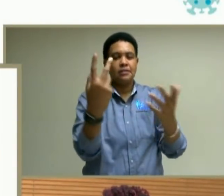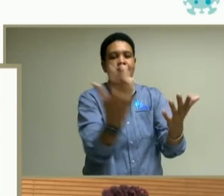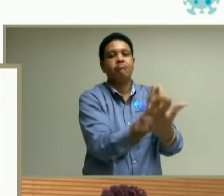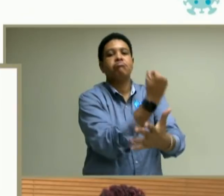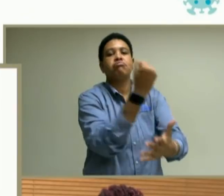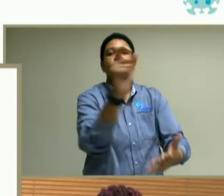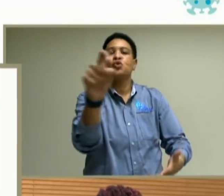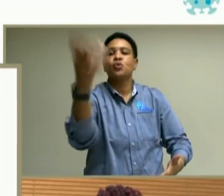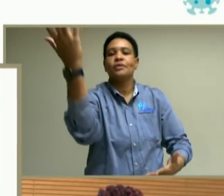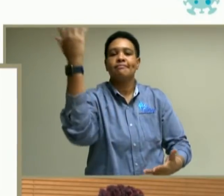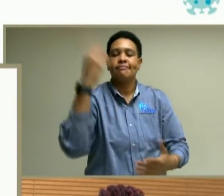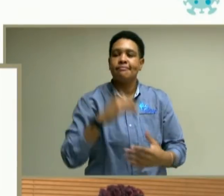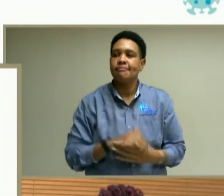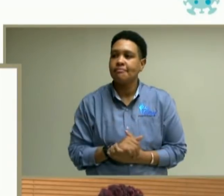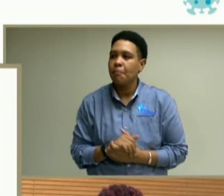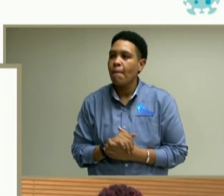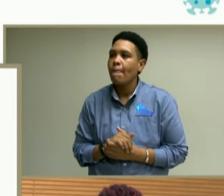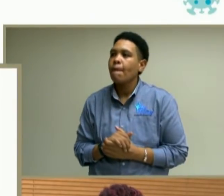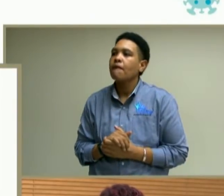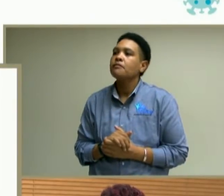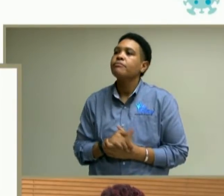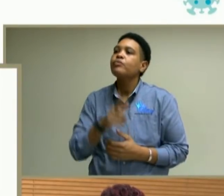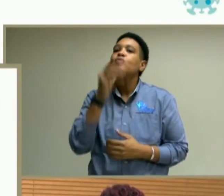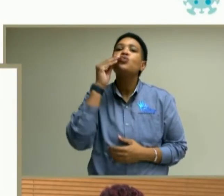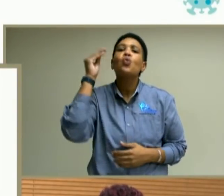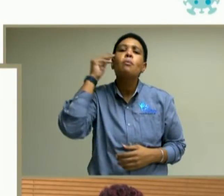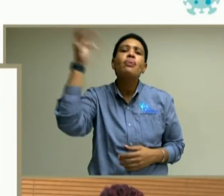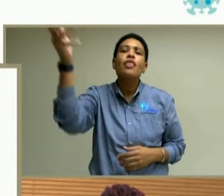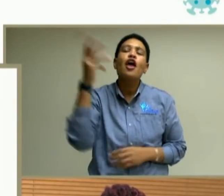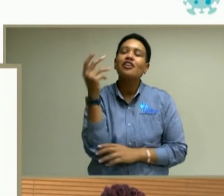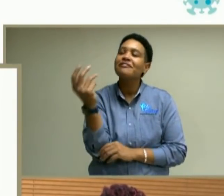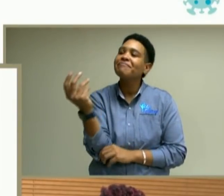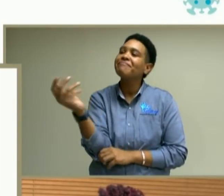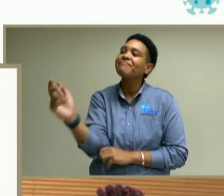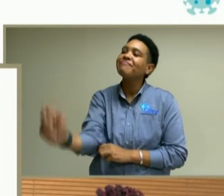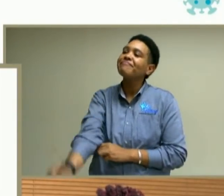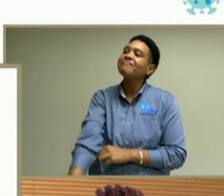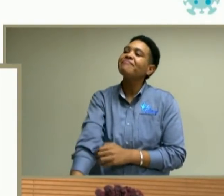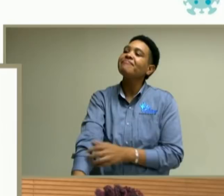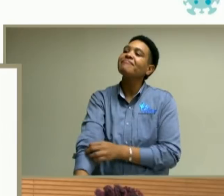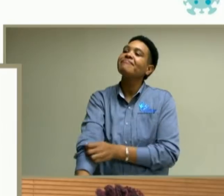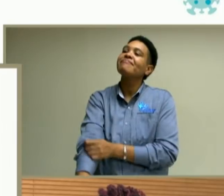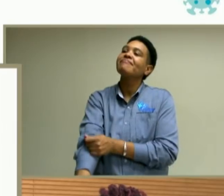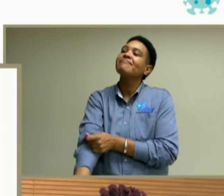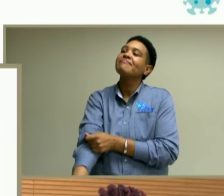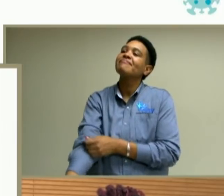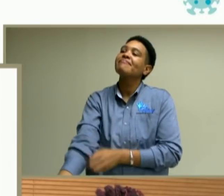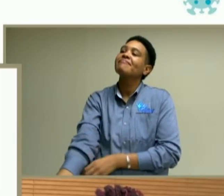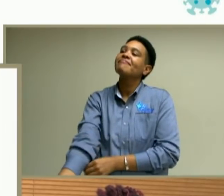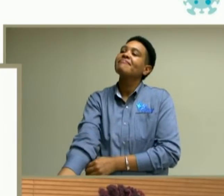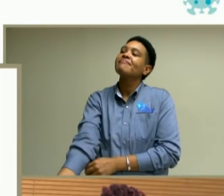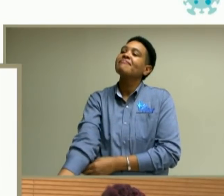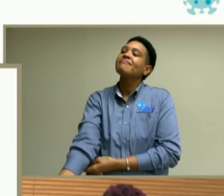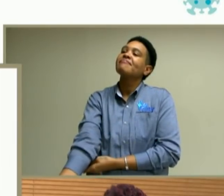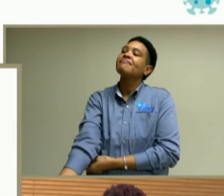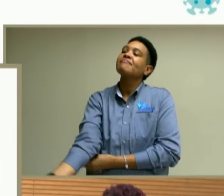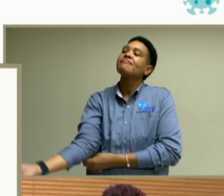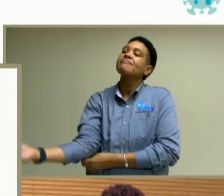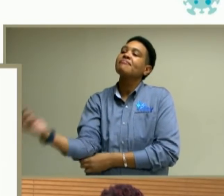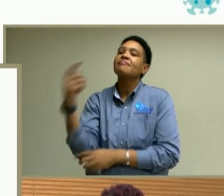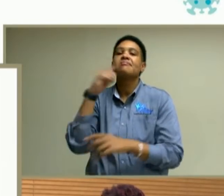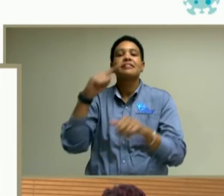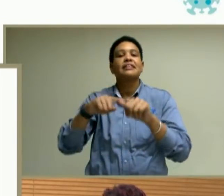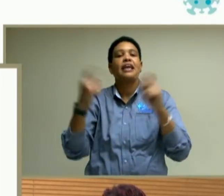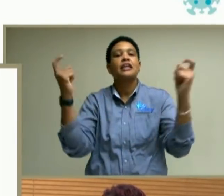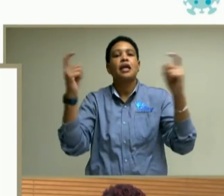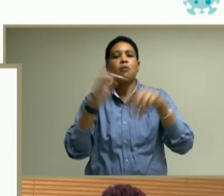lie. When you're at home, we say start celebrating early, and that doesn't mean in terms of throwing a